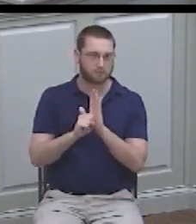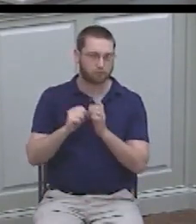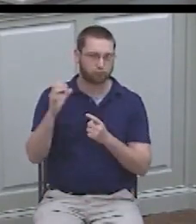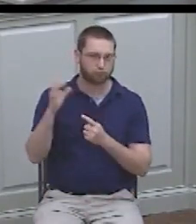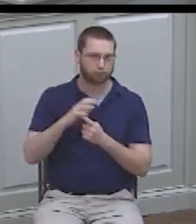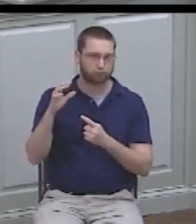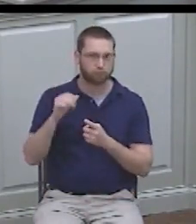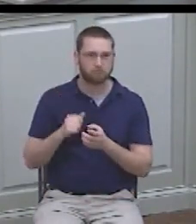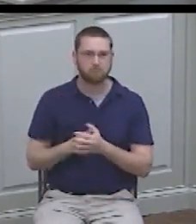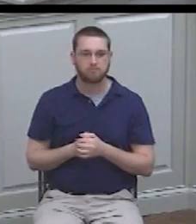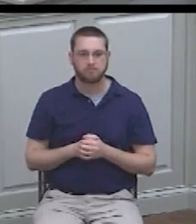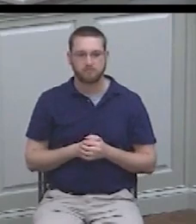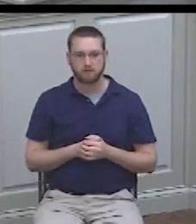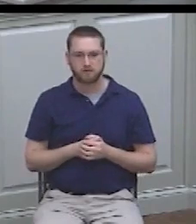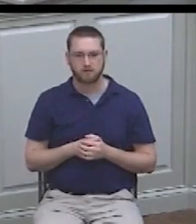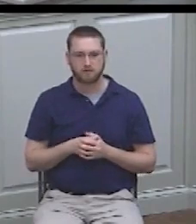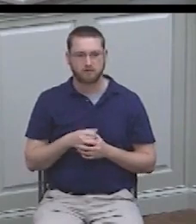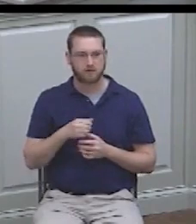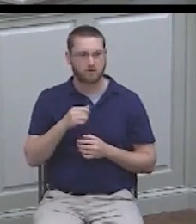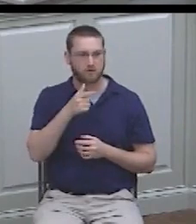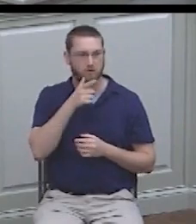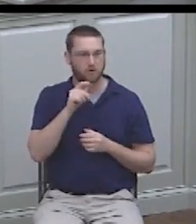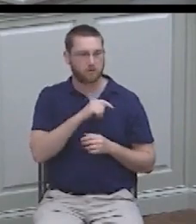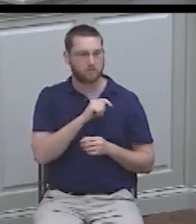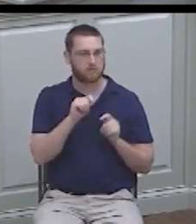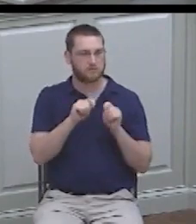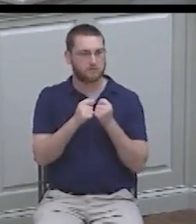And both folks, raise your hand.